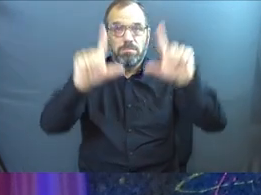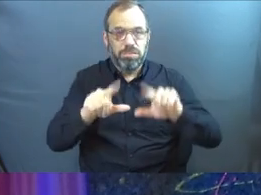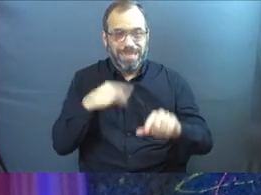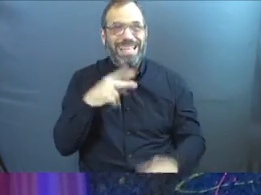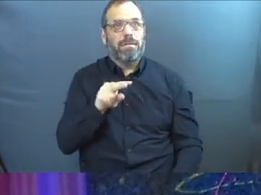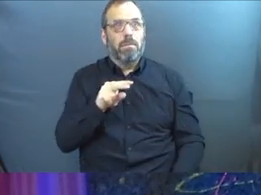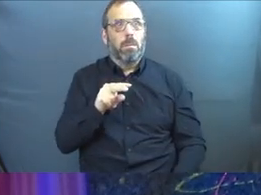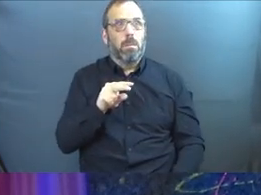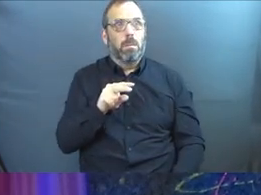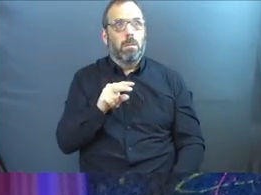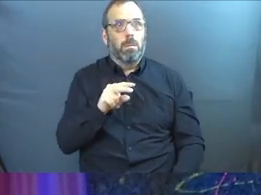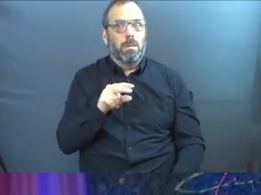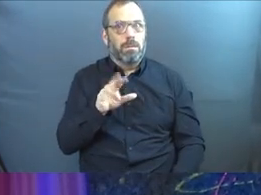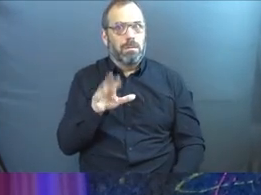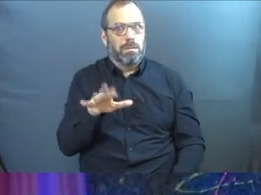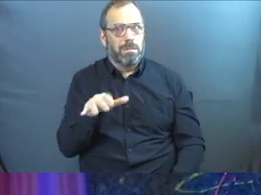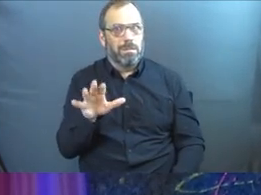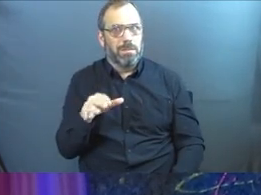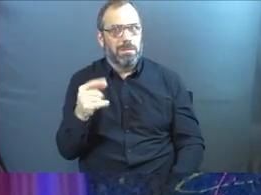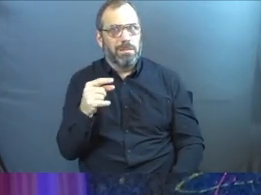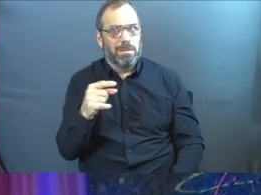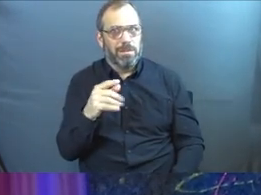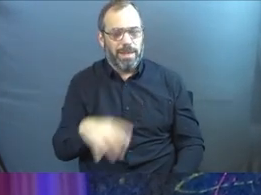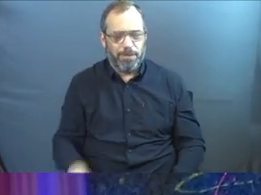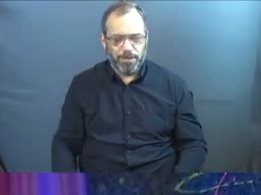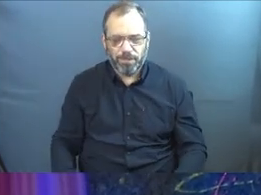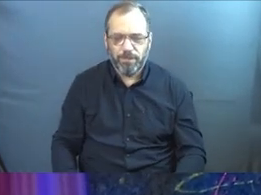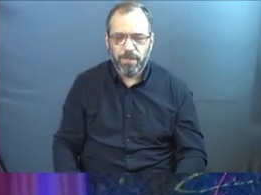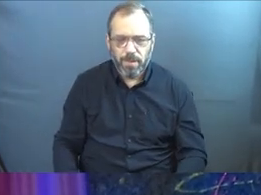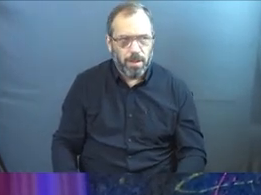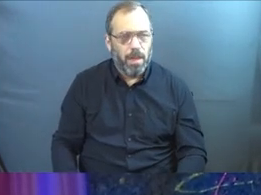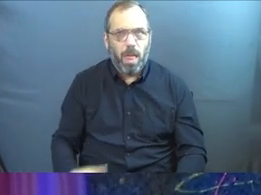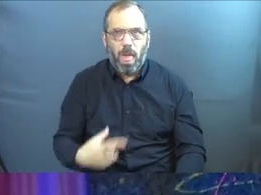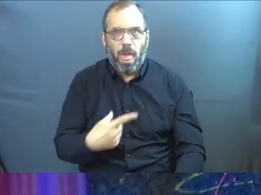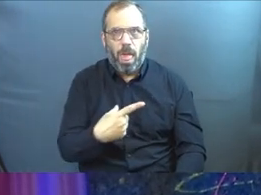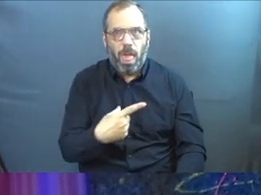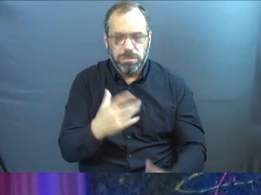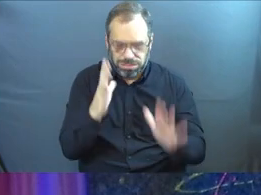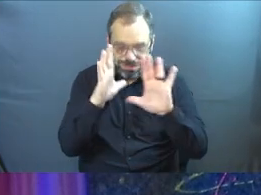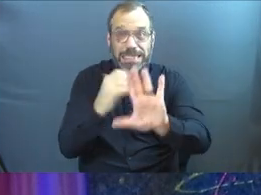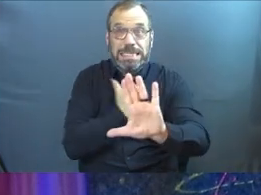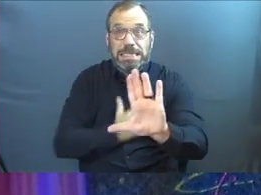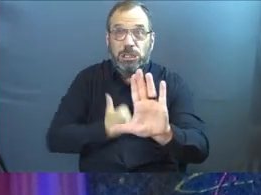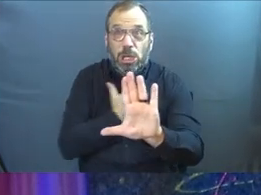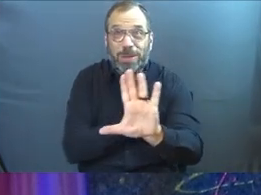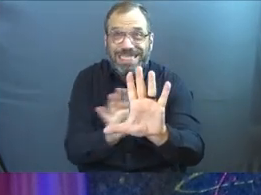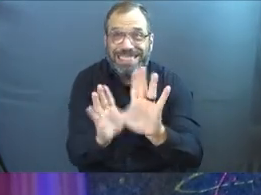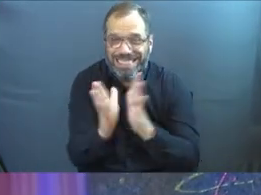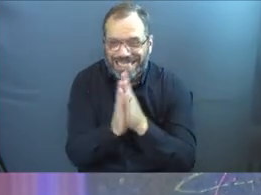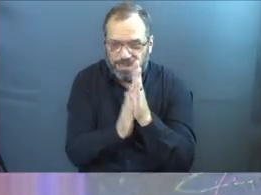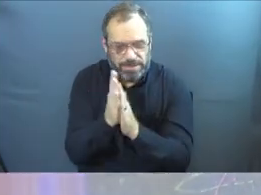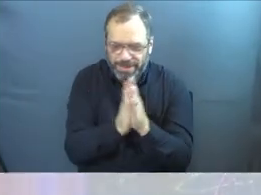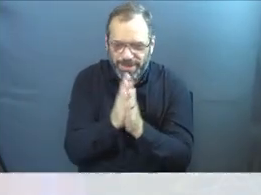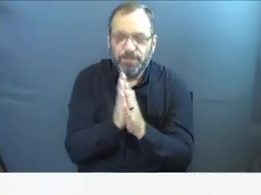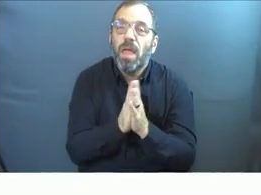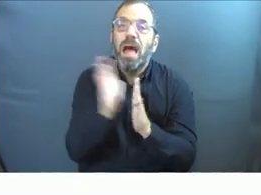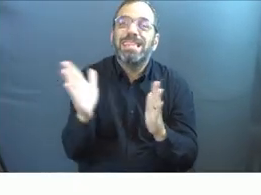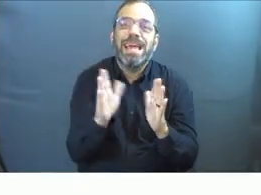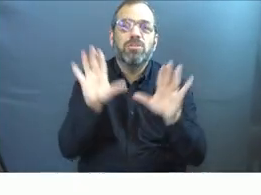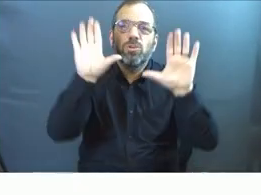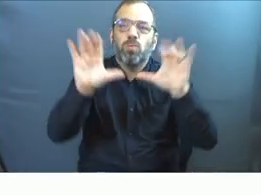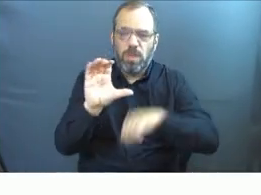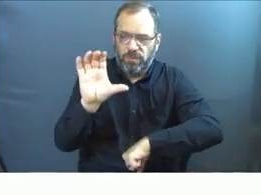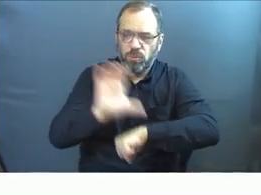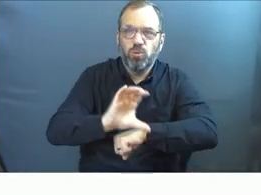going to freak you out if you're not already a Bible chart. Amen? Oh, my goodness. I'm so sorry. So there's this